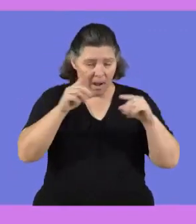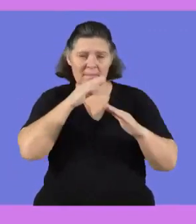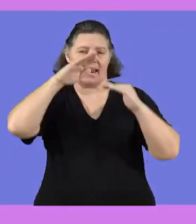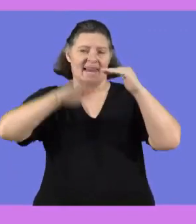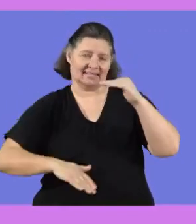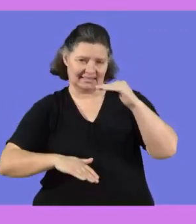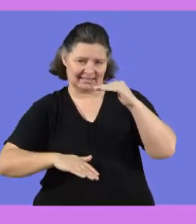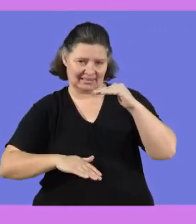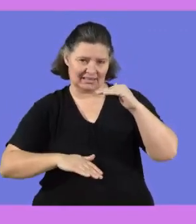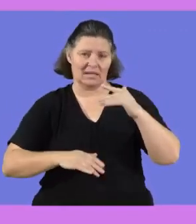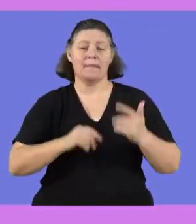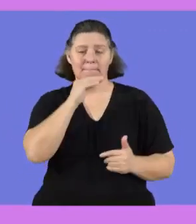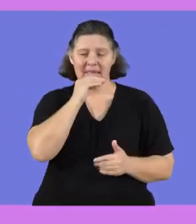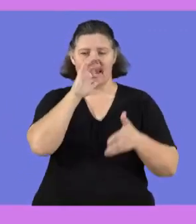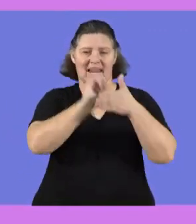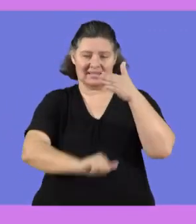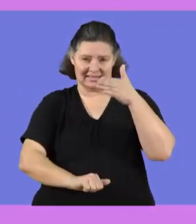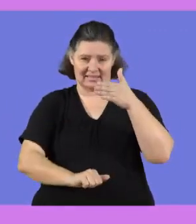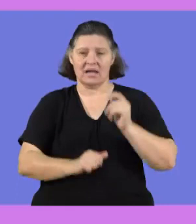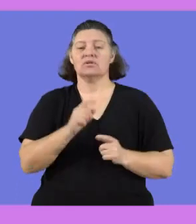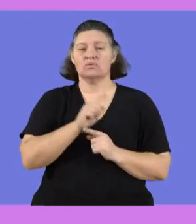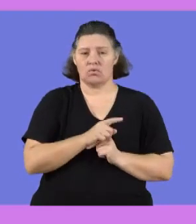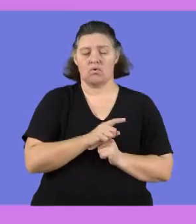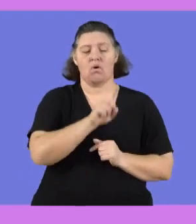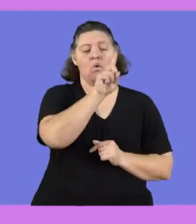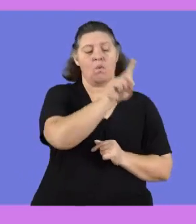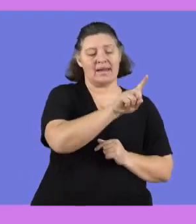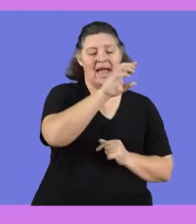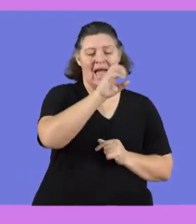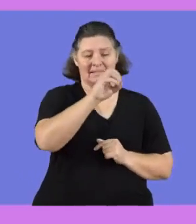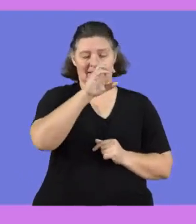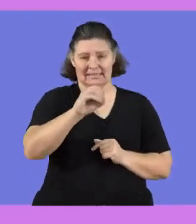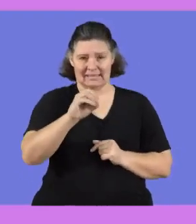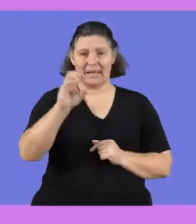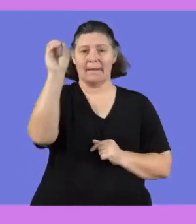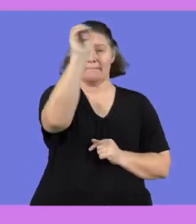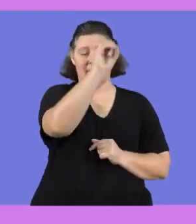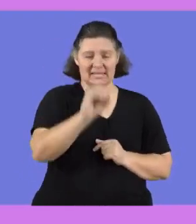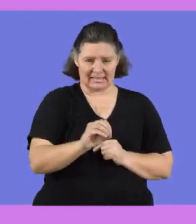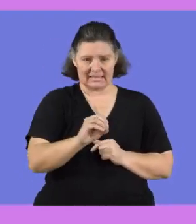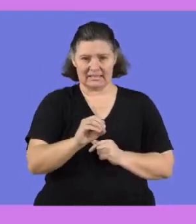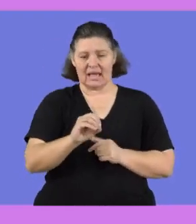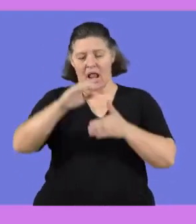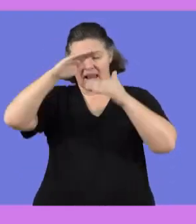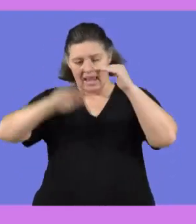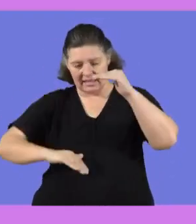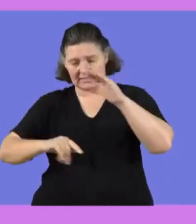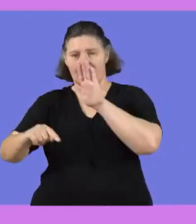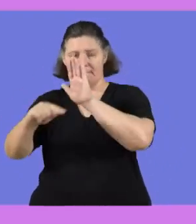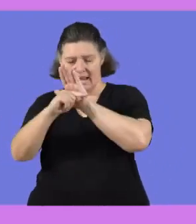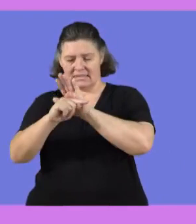Okay, now it has been decreased by 20%. So we need to decrease this